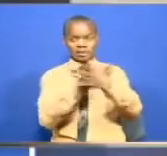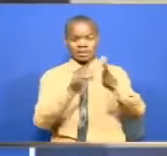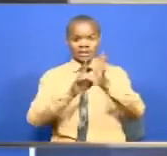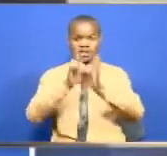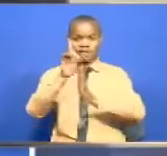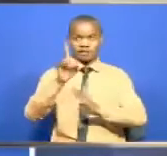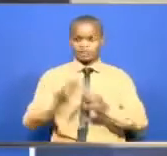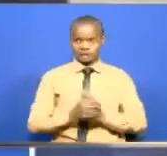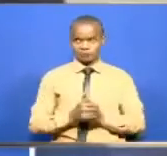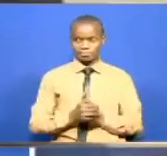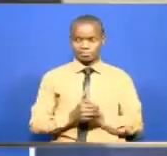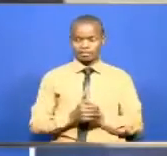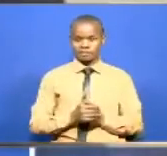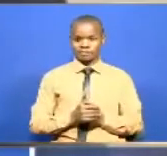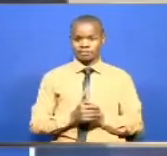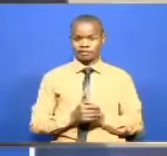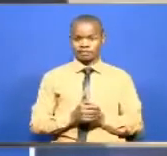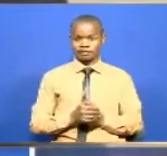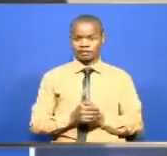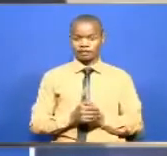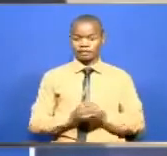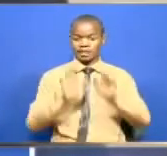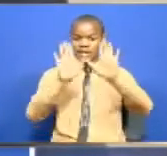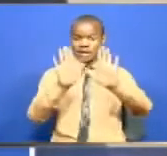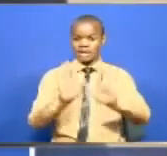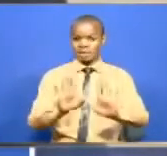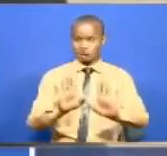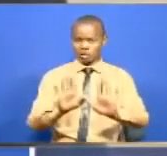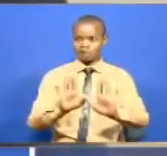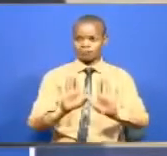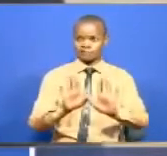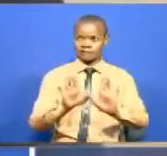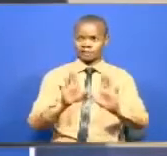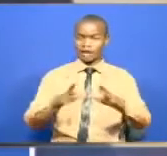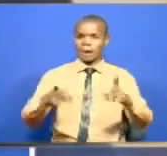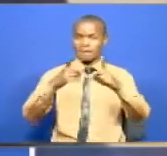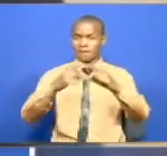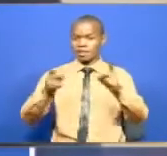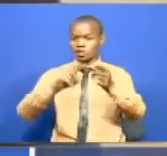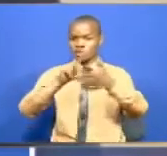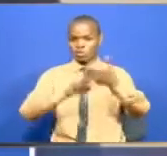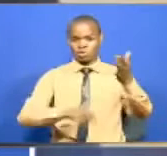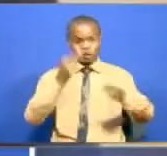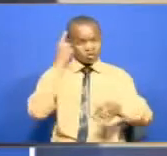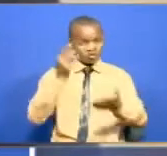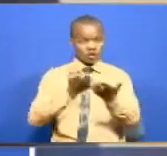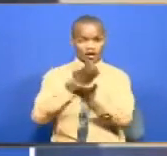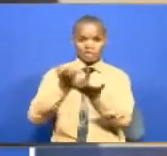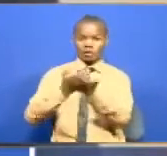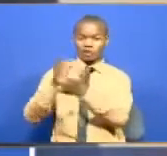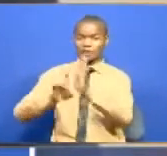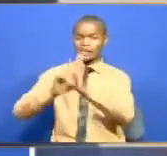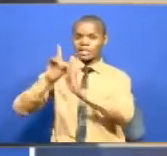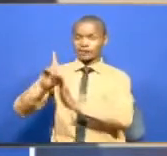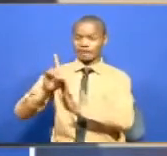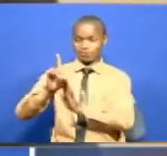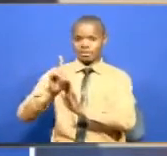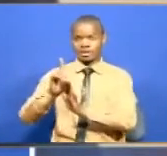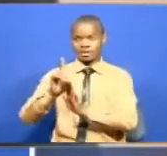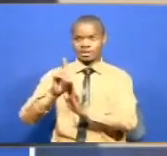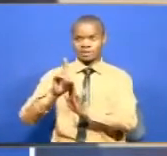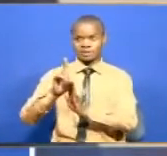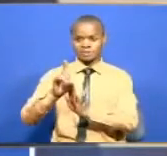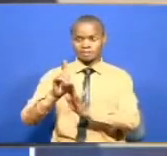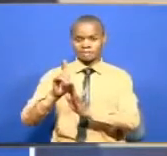The overall headline and the key message for the Sustainable Economic Development Cluster